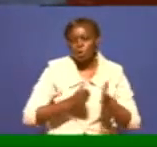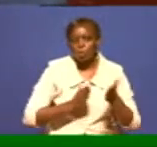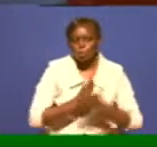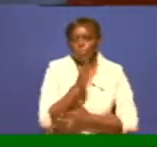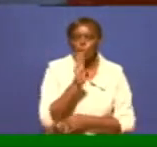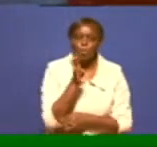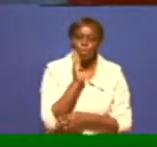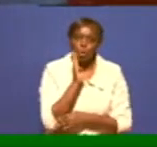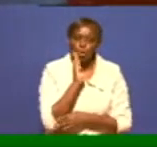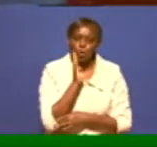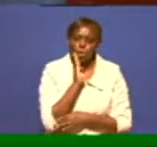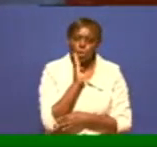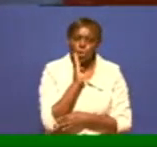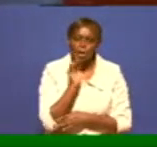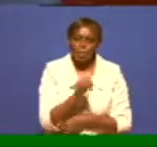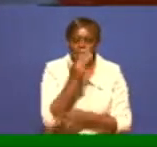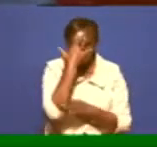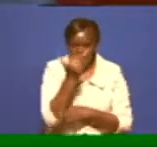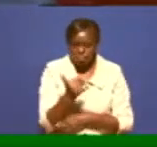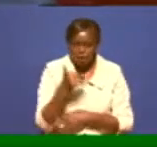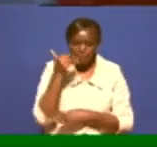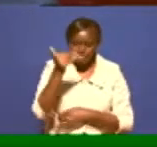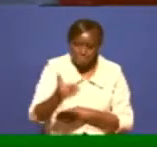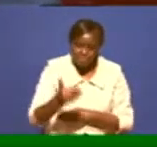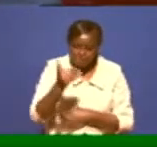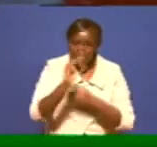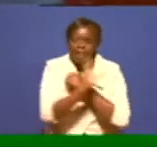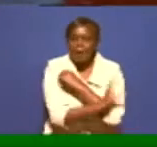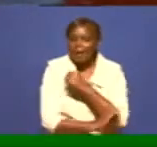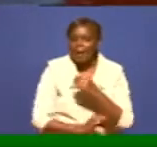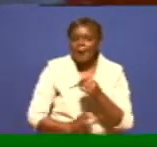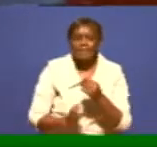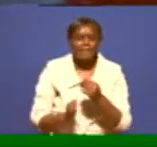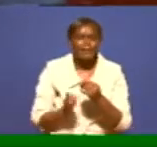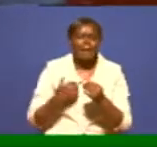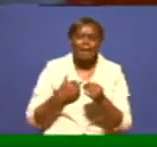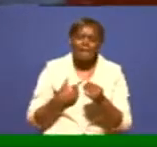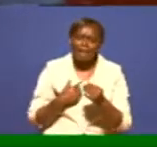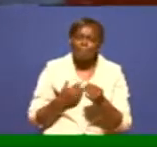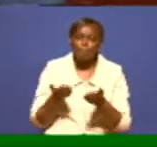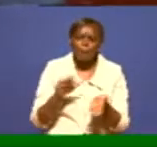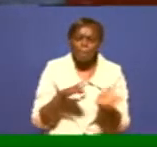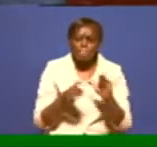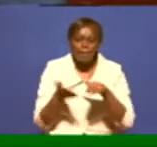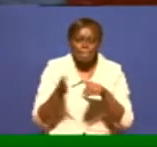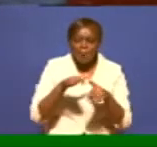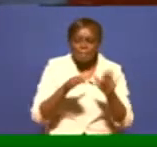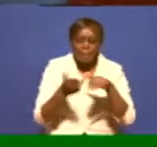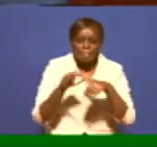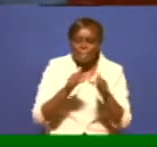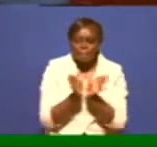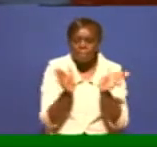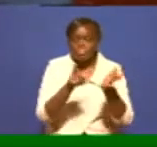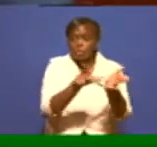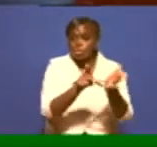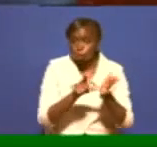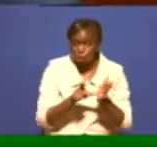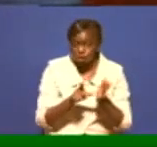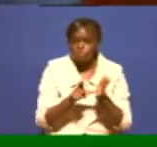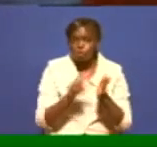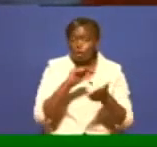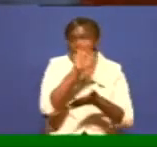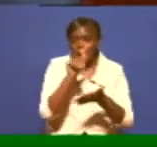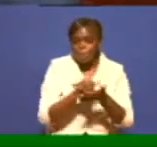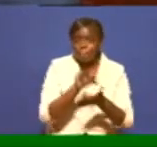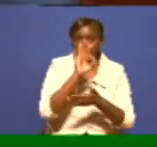And that's why you see over time, this country has accumulated public debt to the tune of about